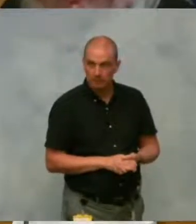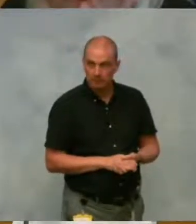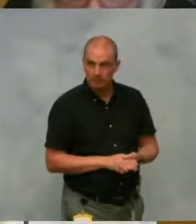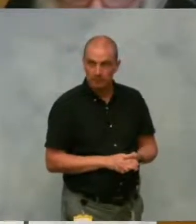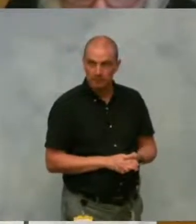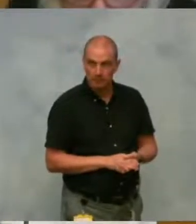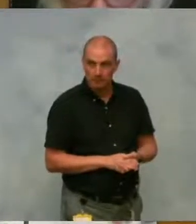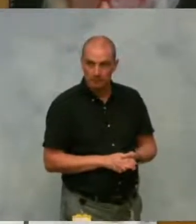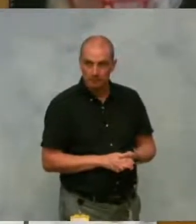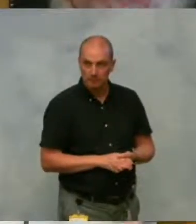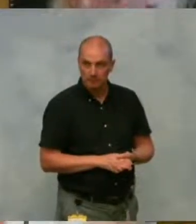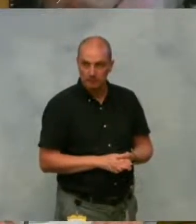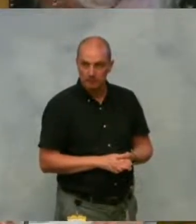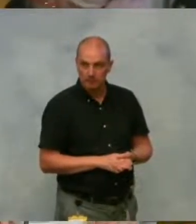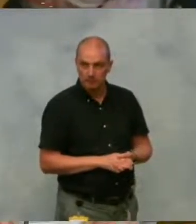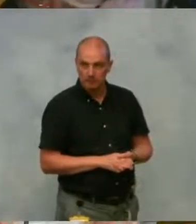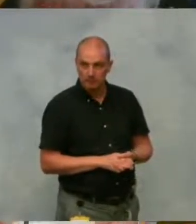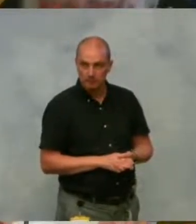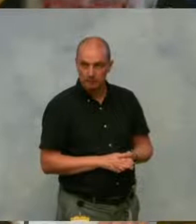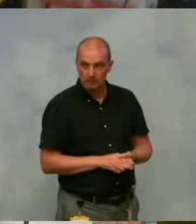Thank you.